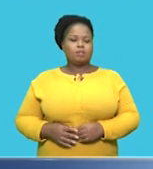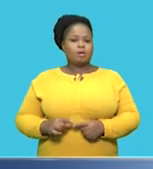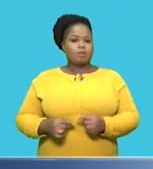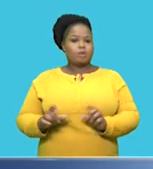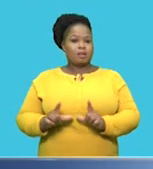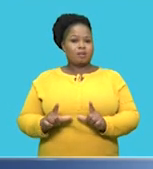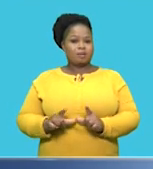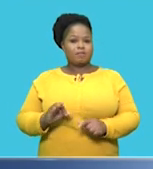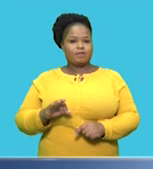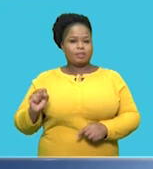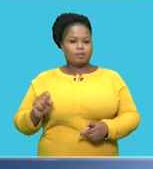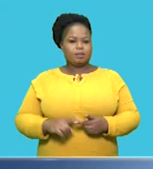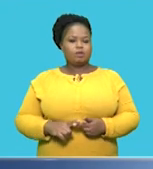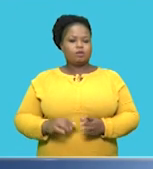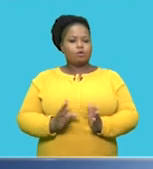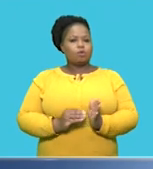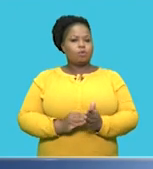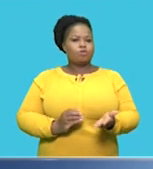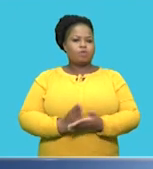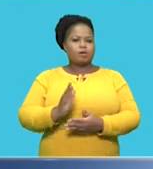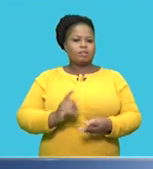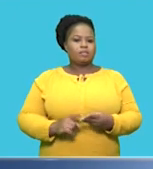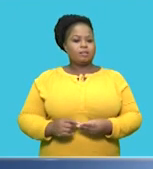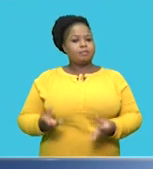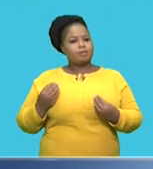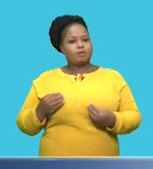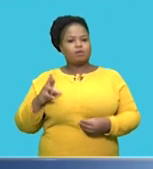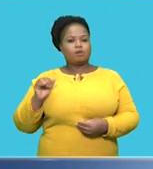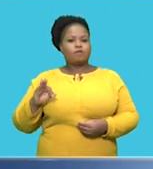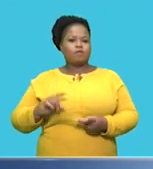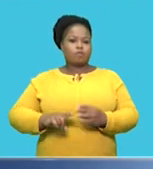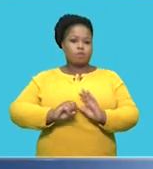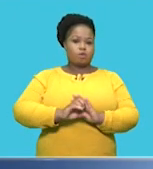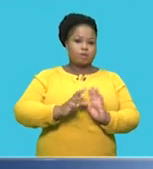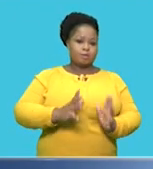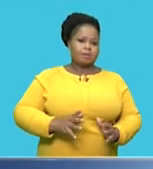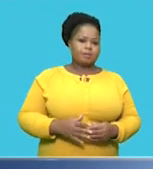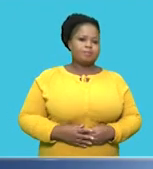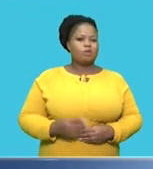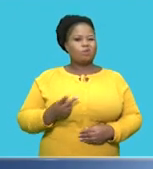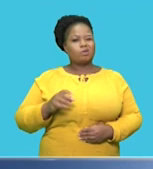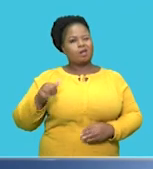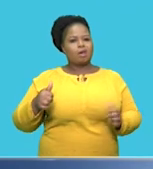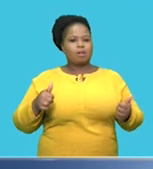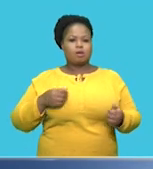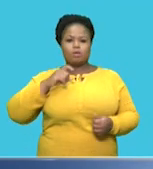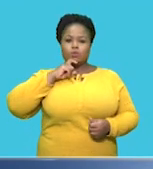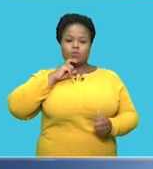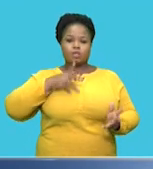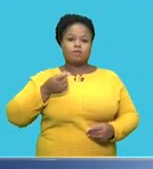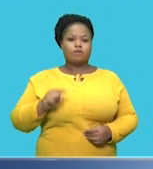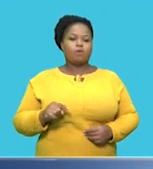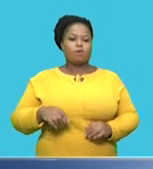license fees or copyright royalties received by RAV from broadcasters and other users for the